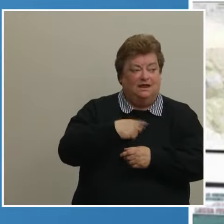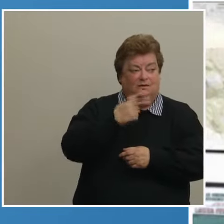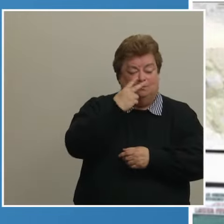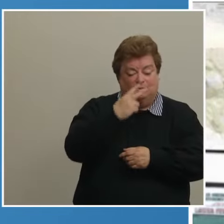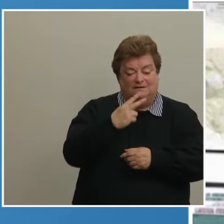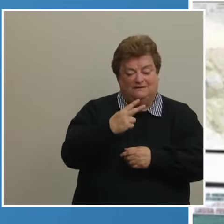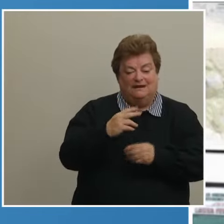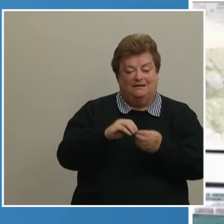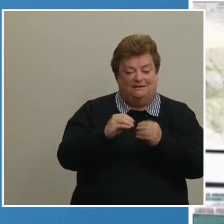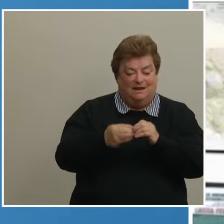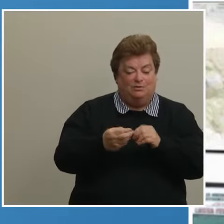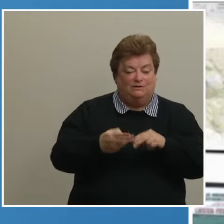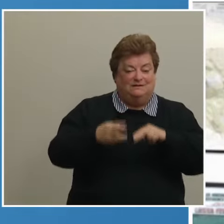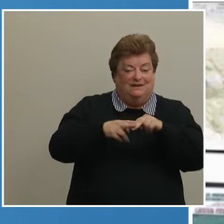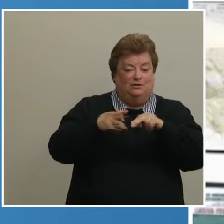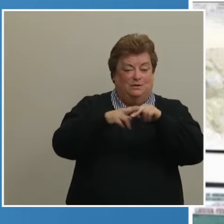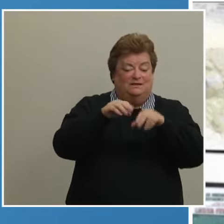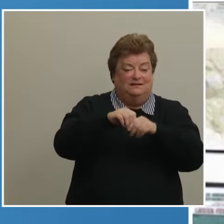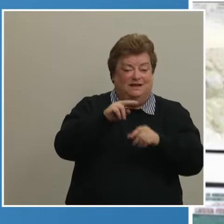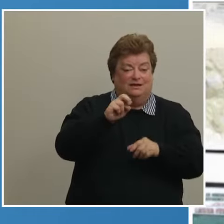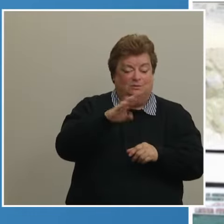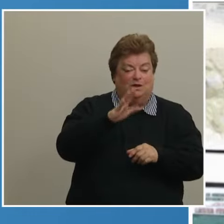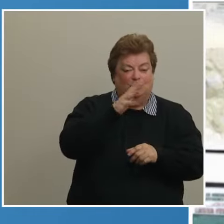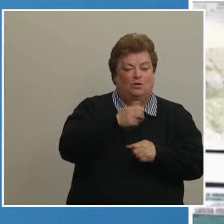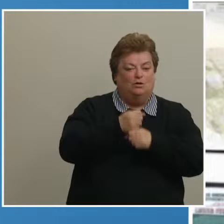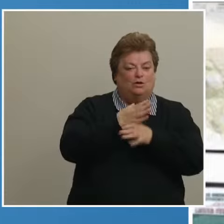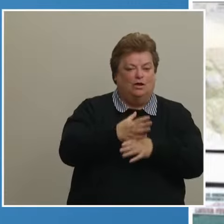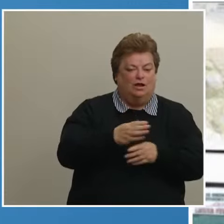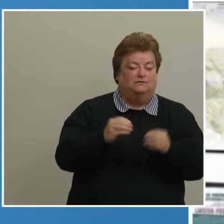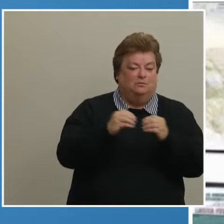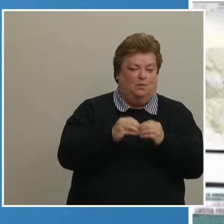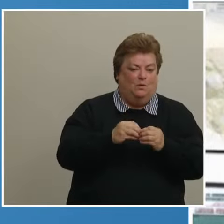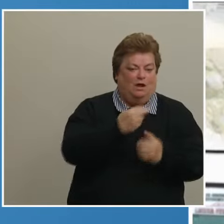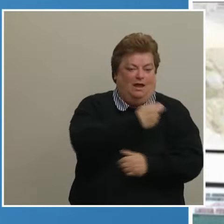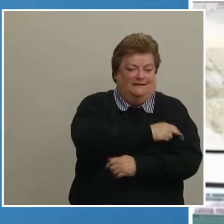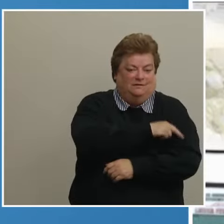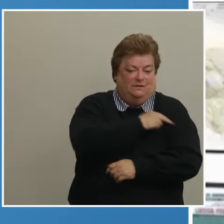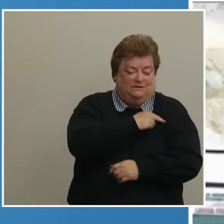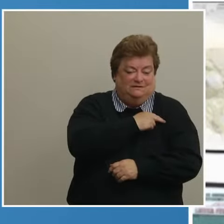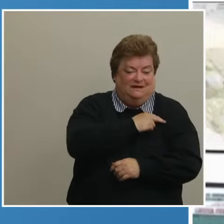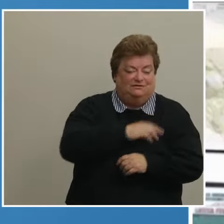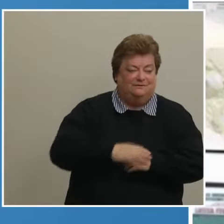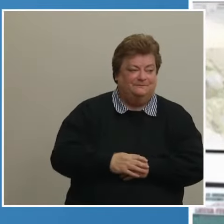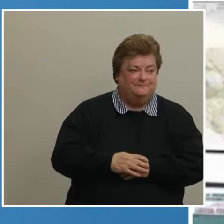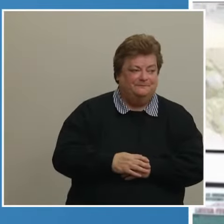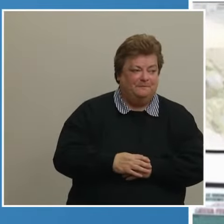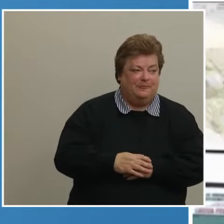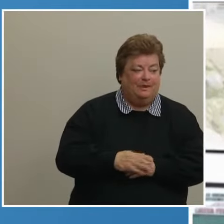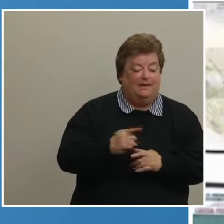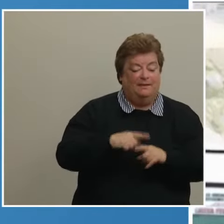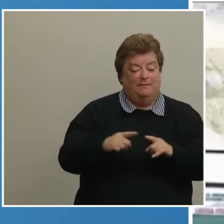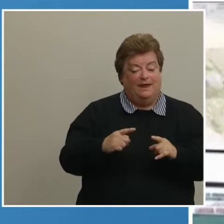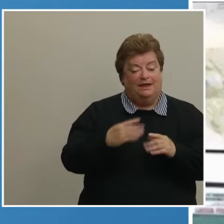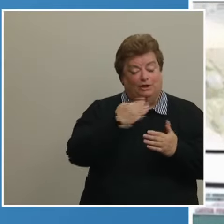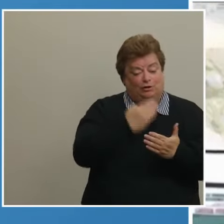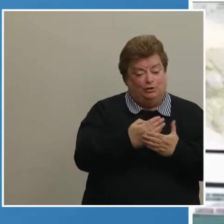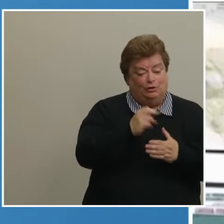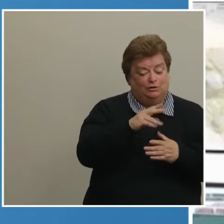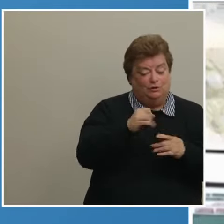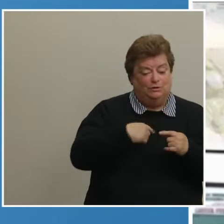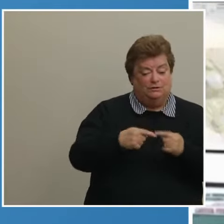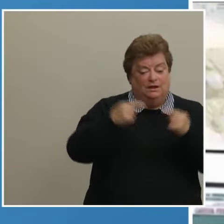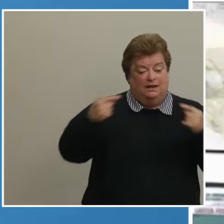in Nebraska and will cause an increased number of hospitalizations. The good news is, counterbalancing this, we have